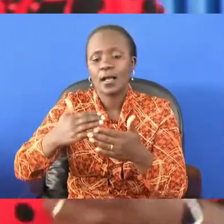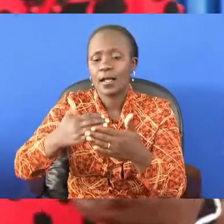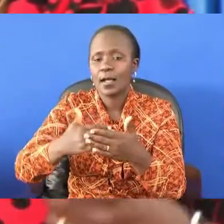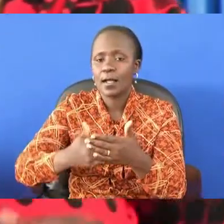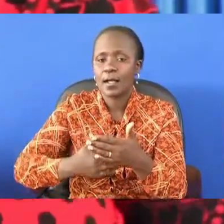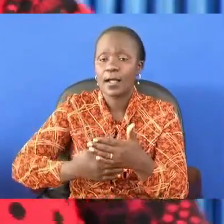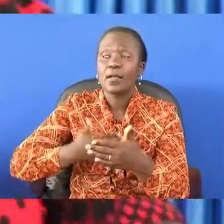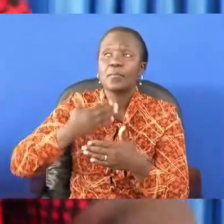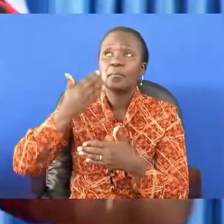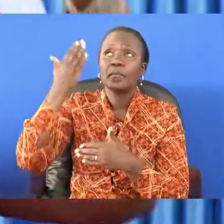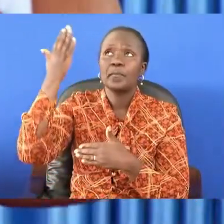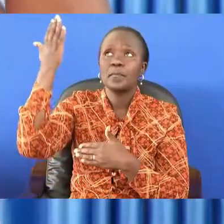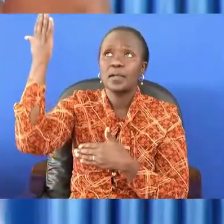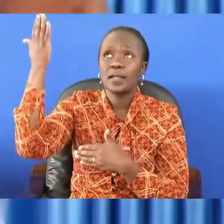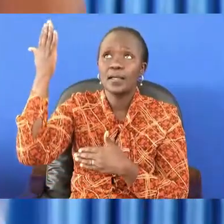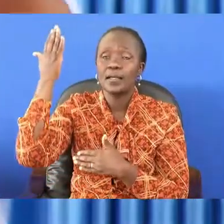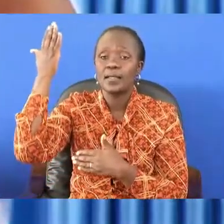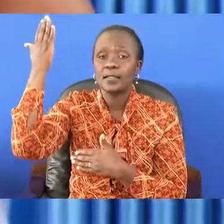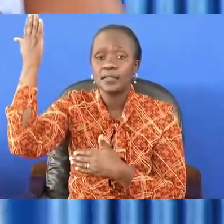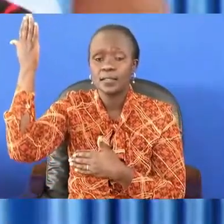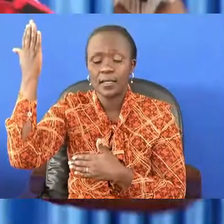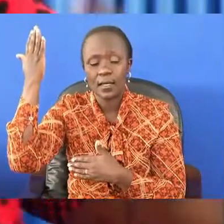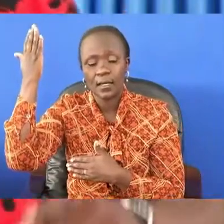yatakusanyika mbele